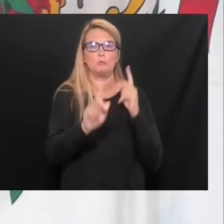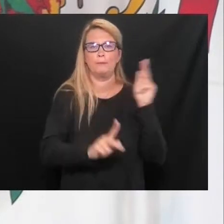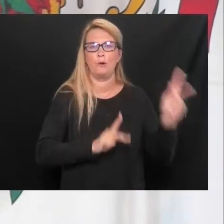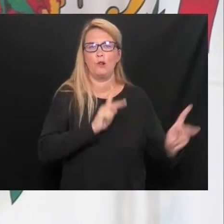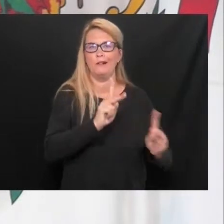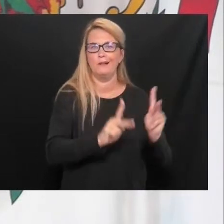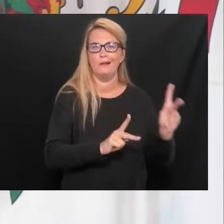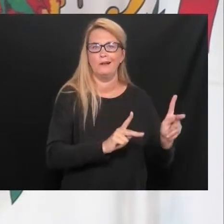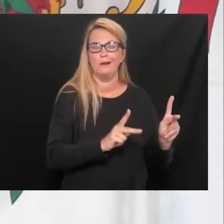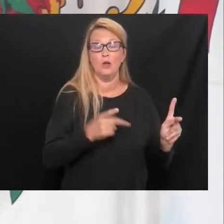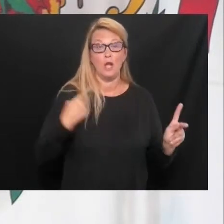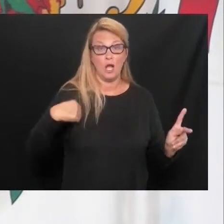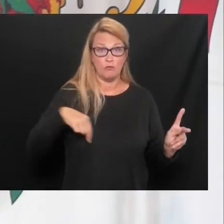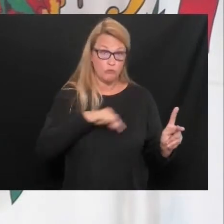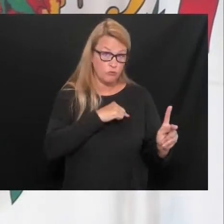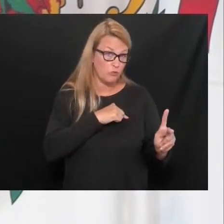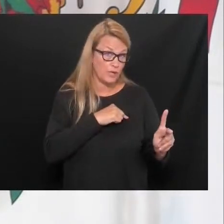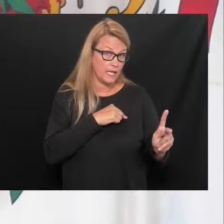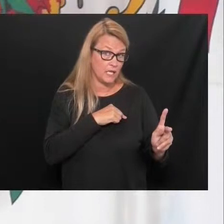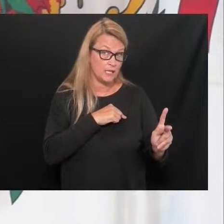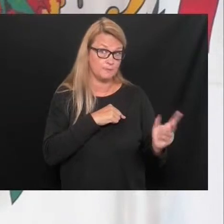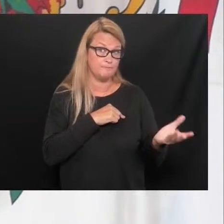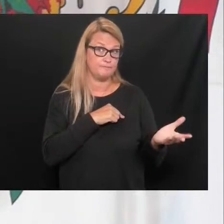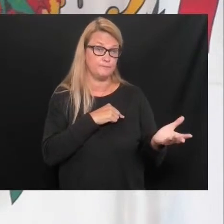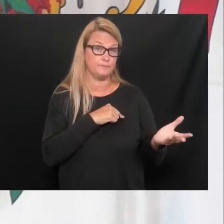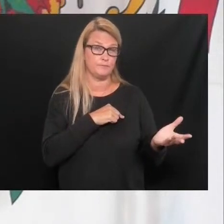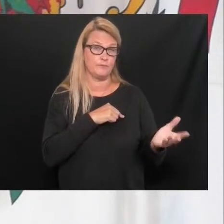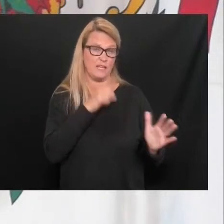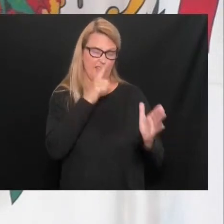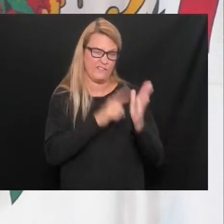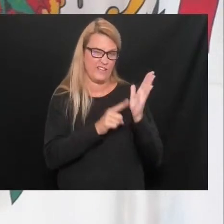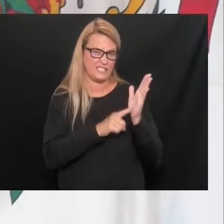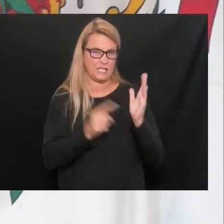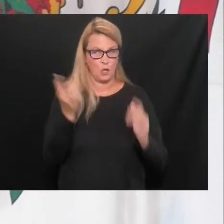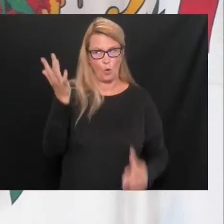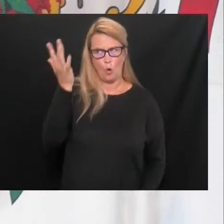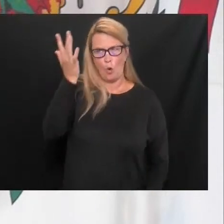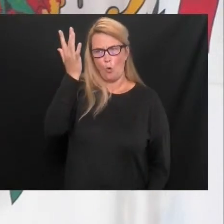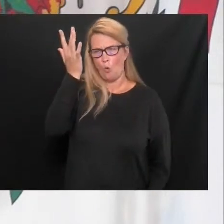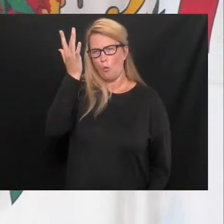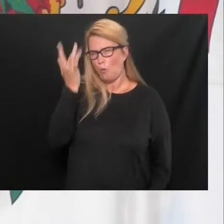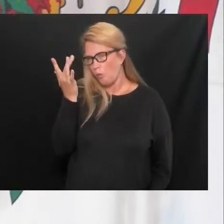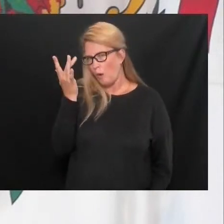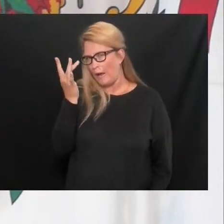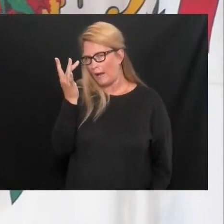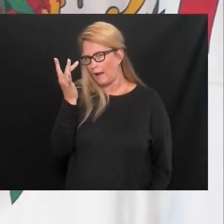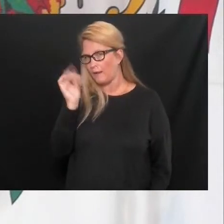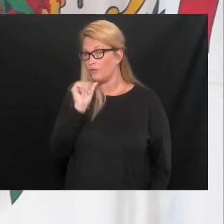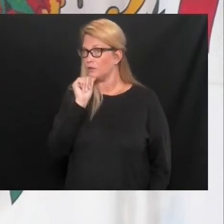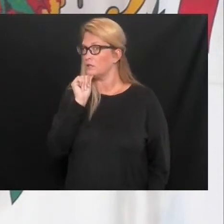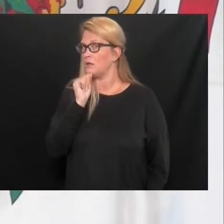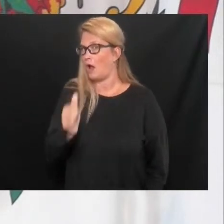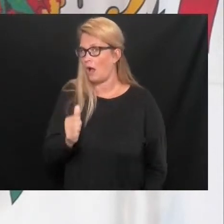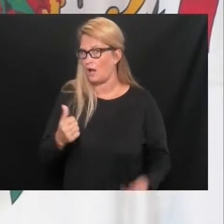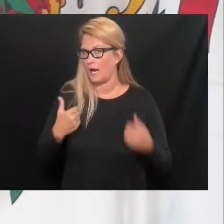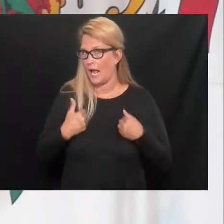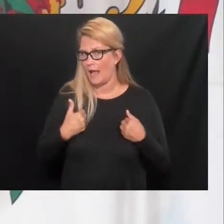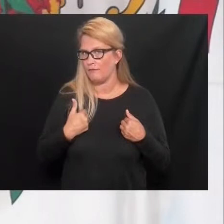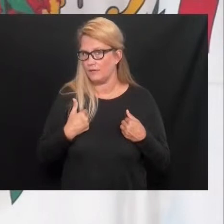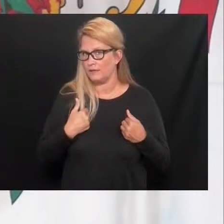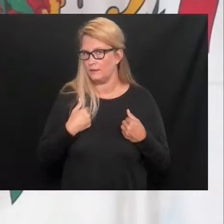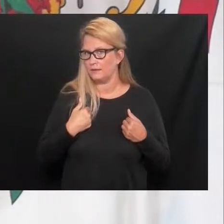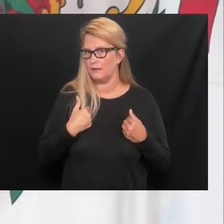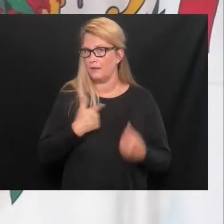is, have we looked into why they're not getting vaccinated? Well, sure we